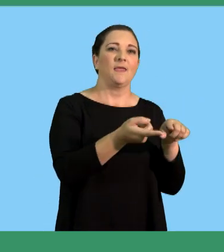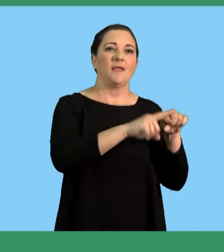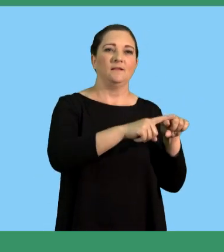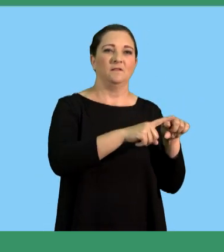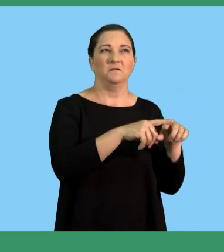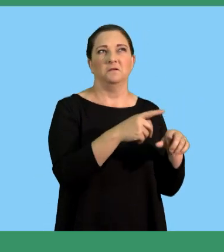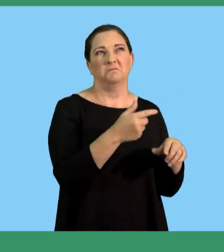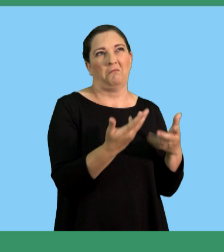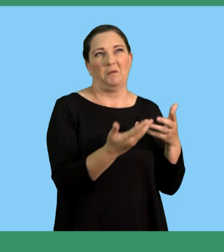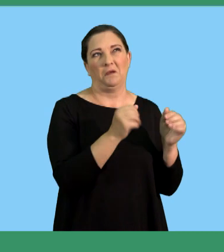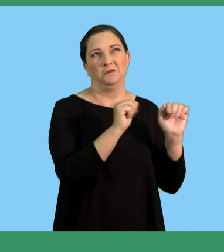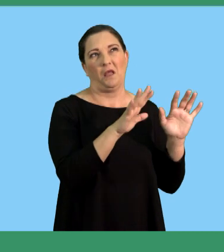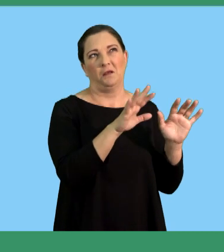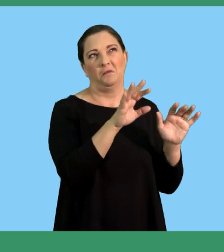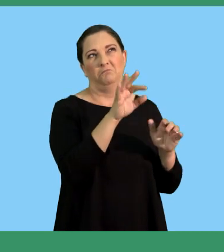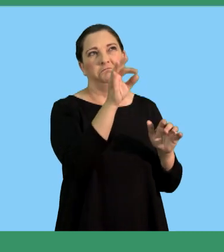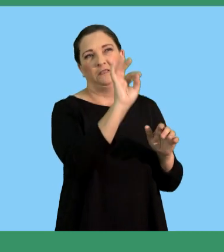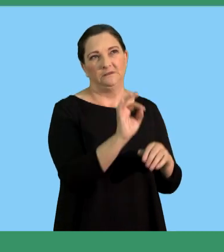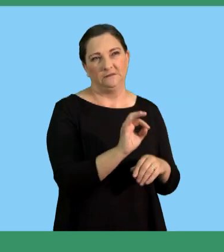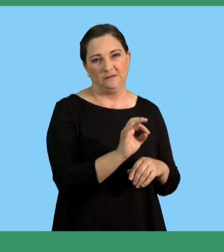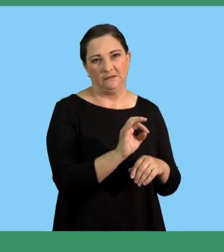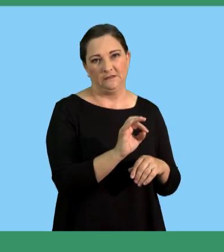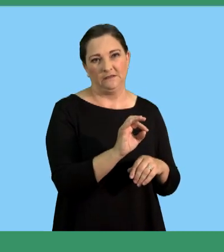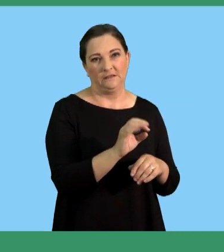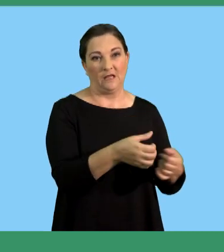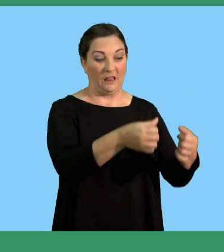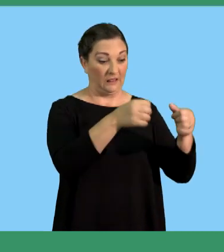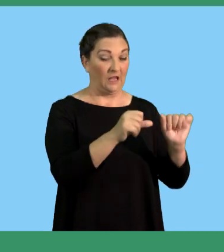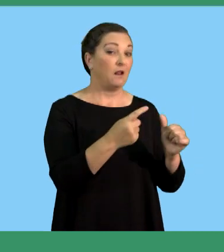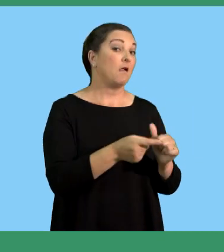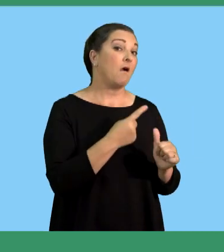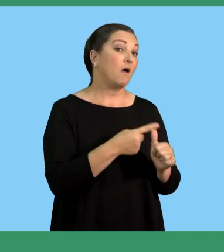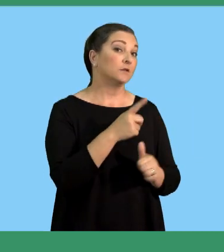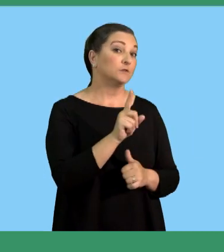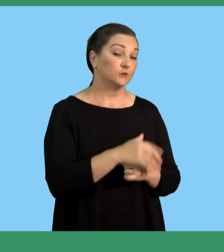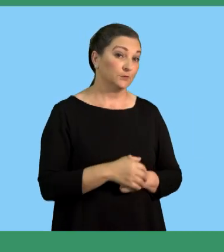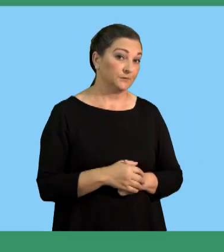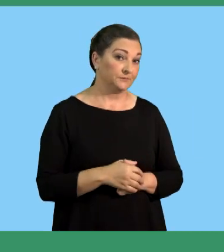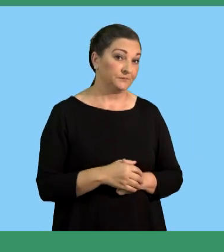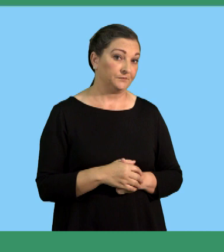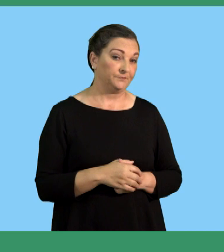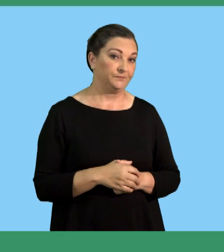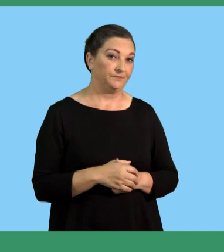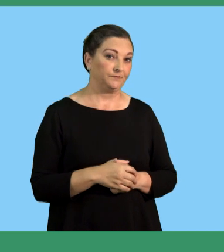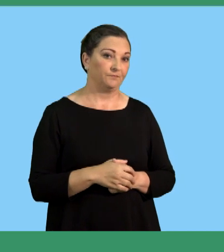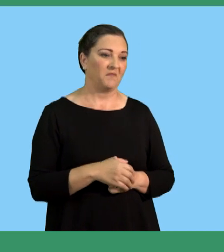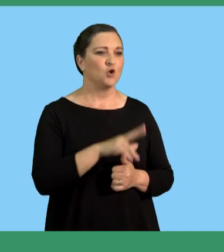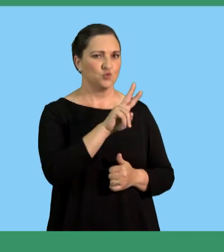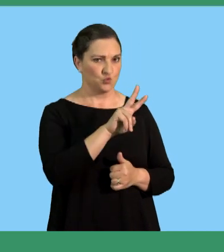for 10% of 20,000, the answer would then be